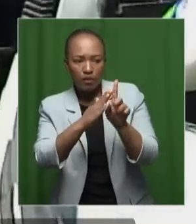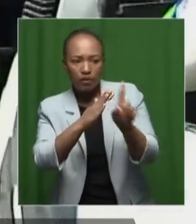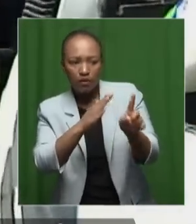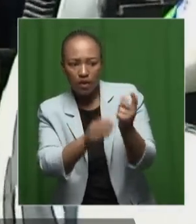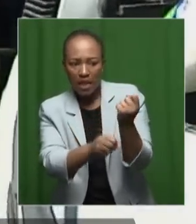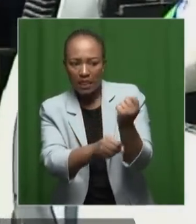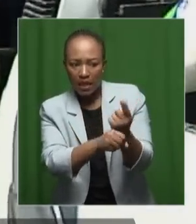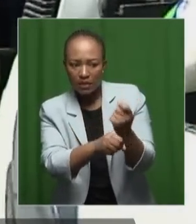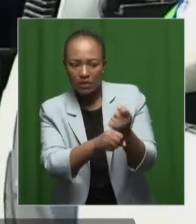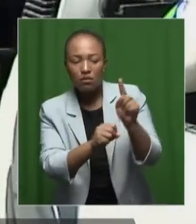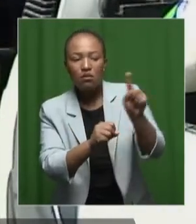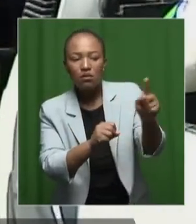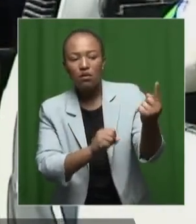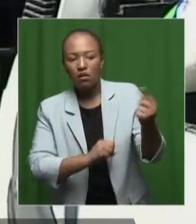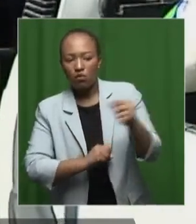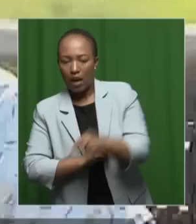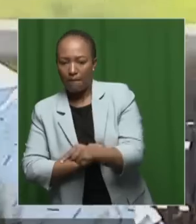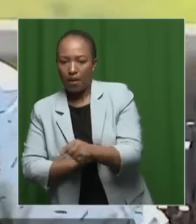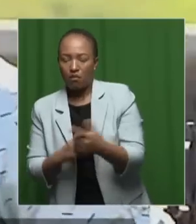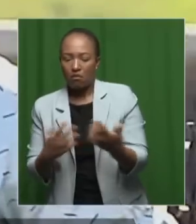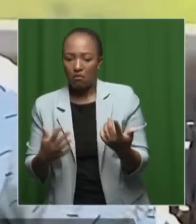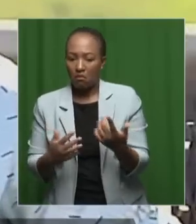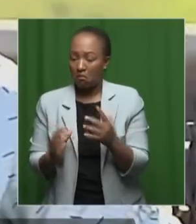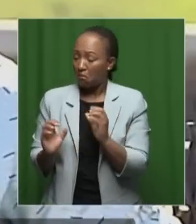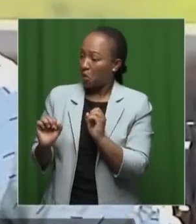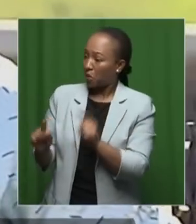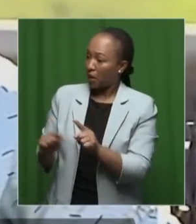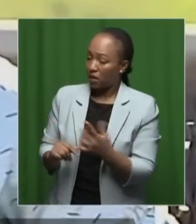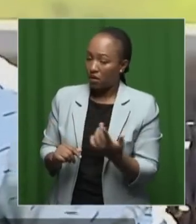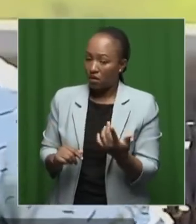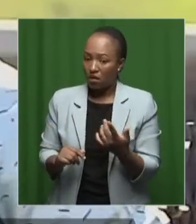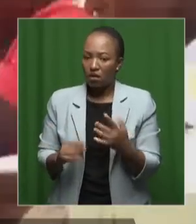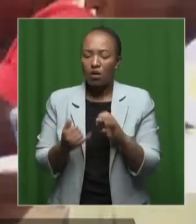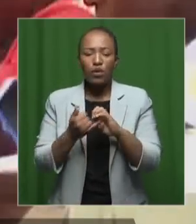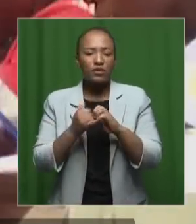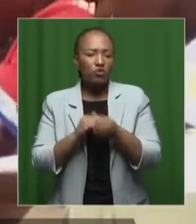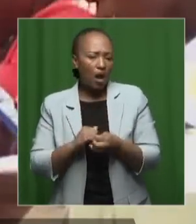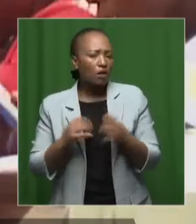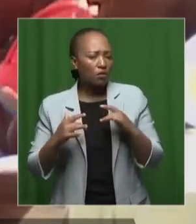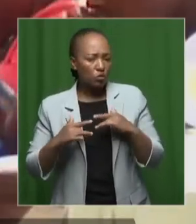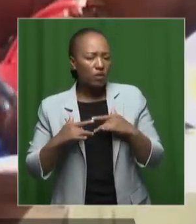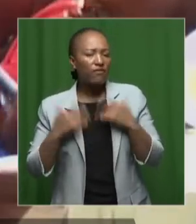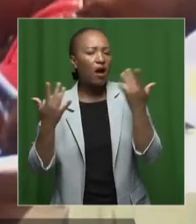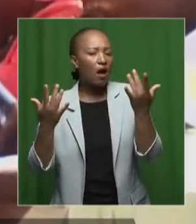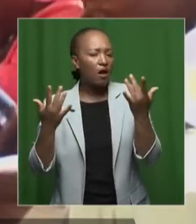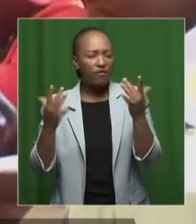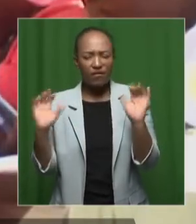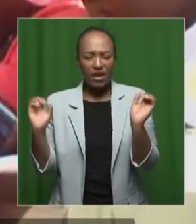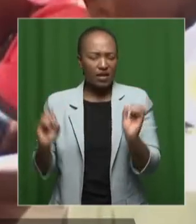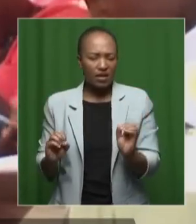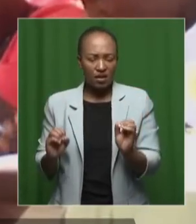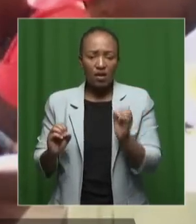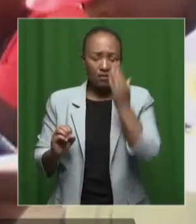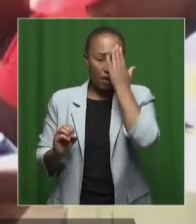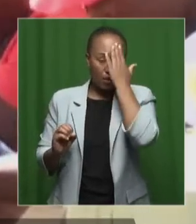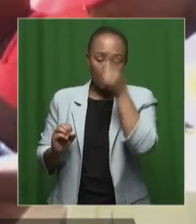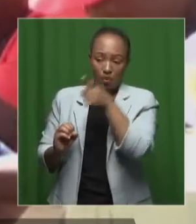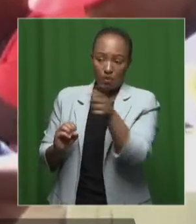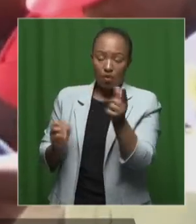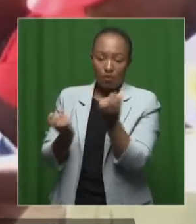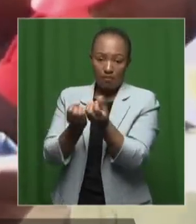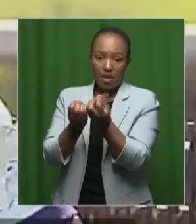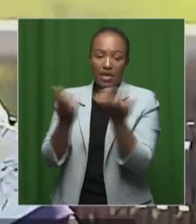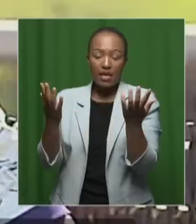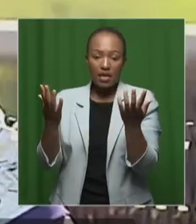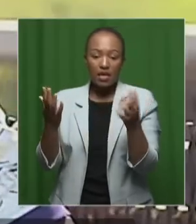and come back home. Okay. Yeah, we are trying to survive. Nothing else now. I know majority of you here, from